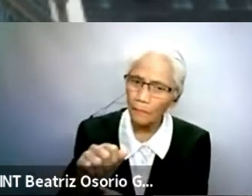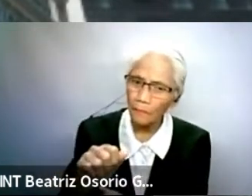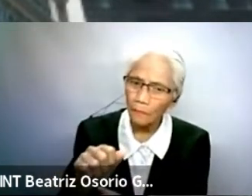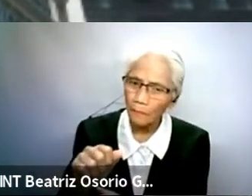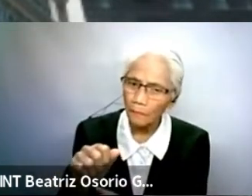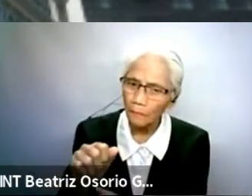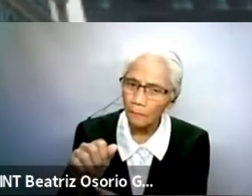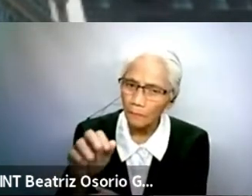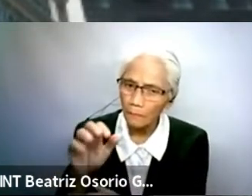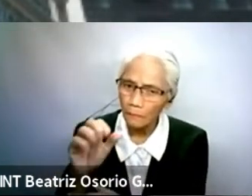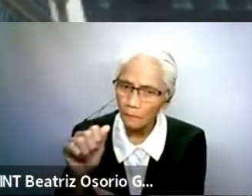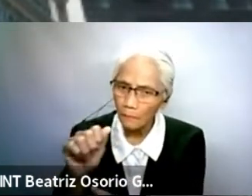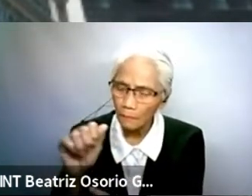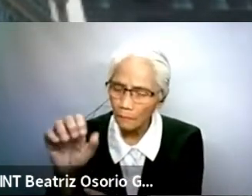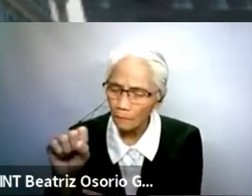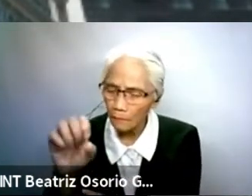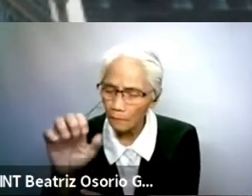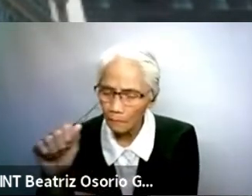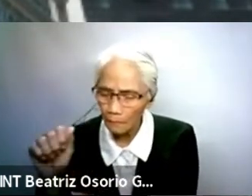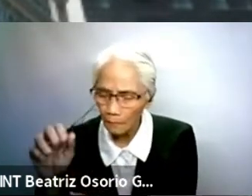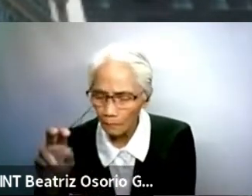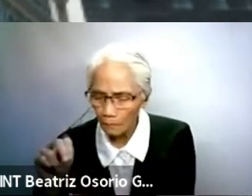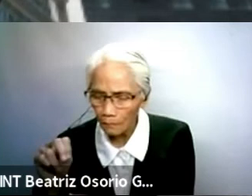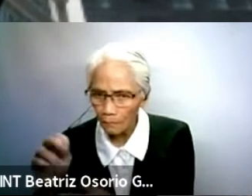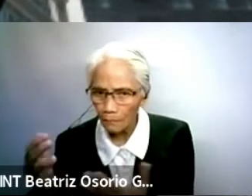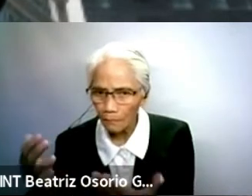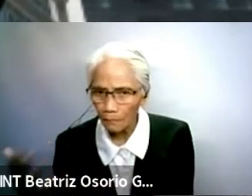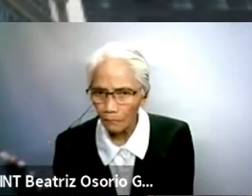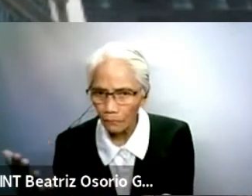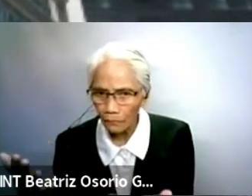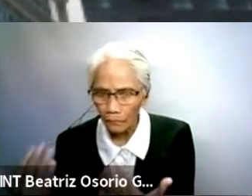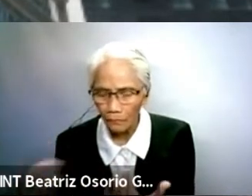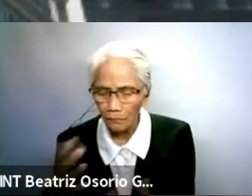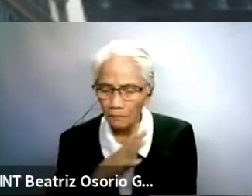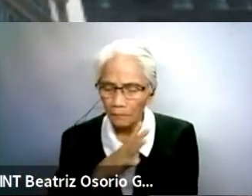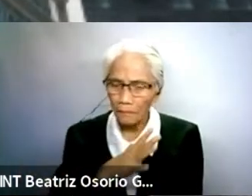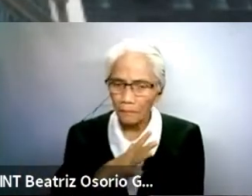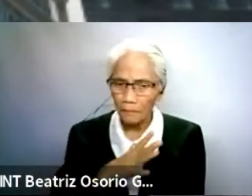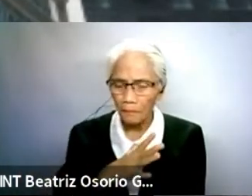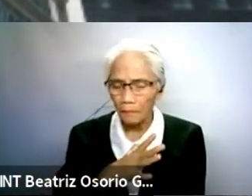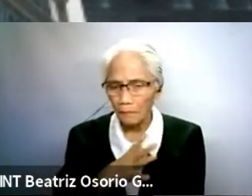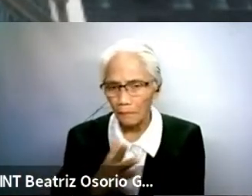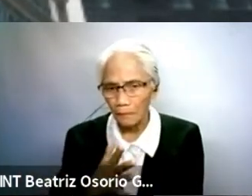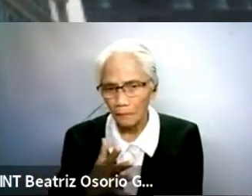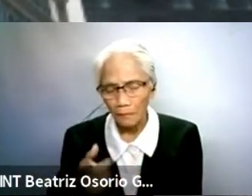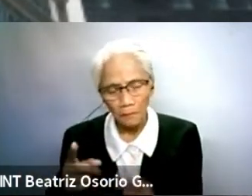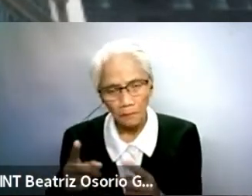very important platforms, the formally and informally to